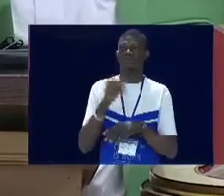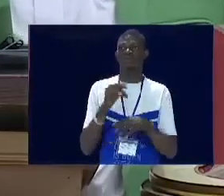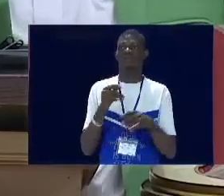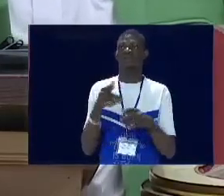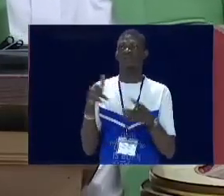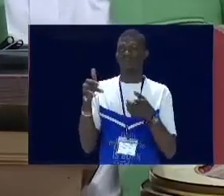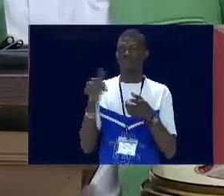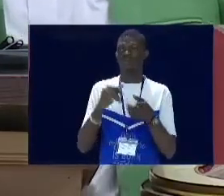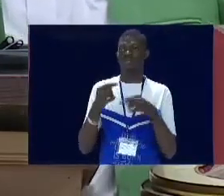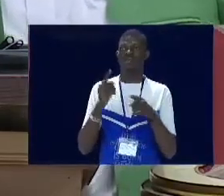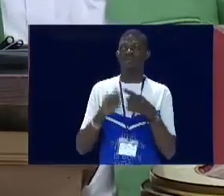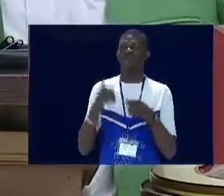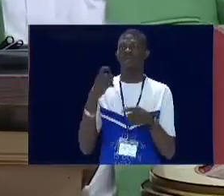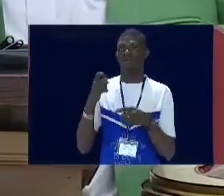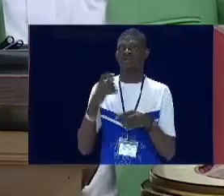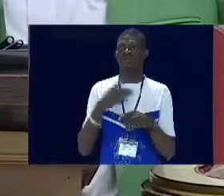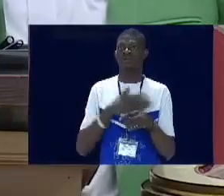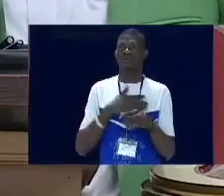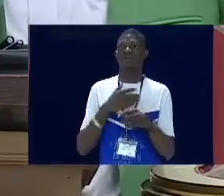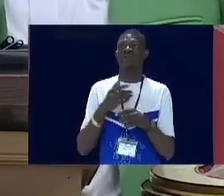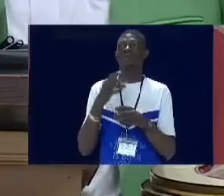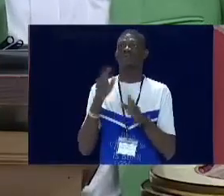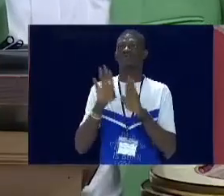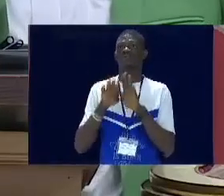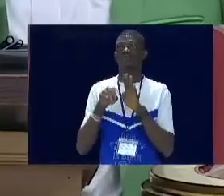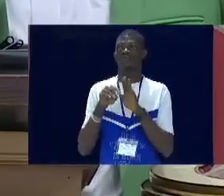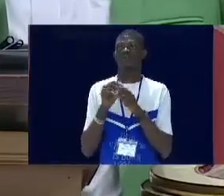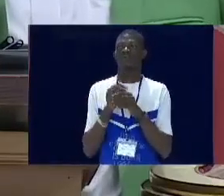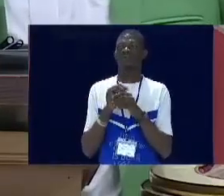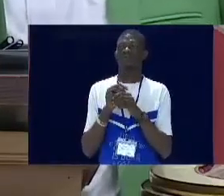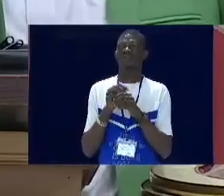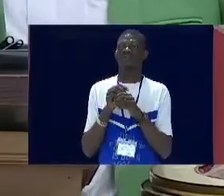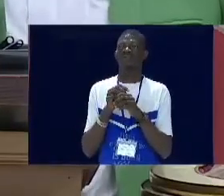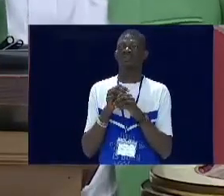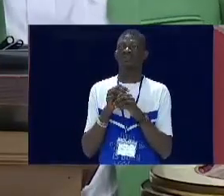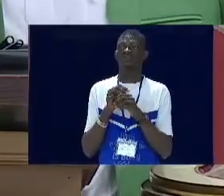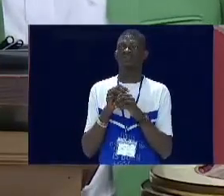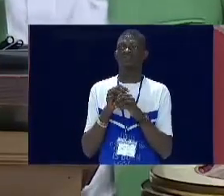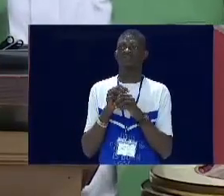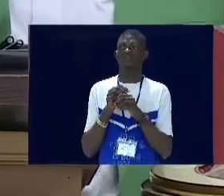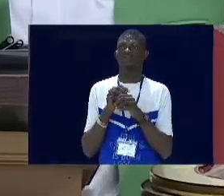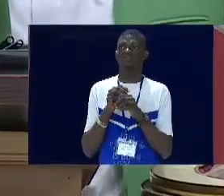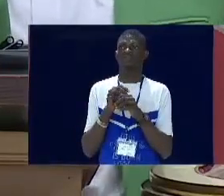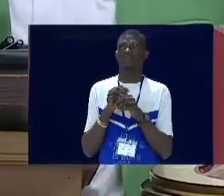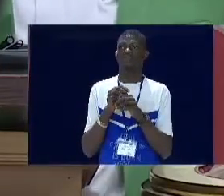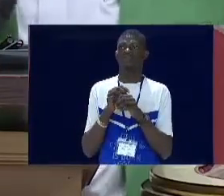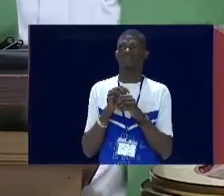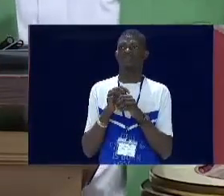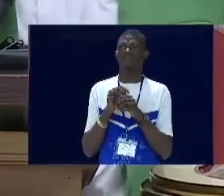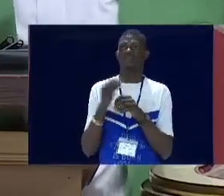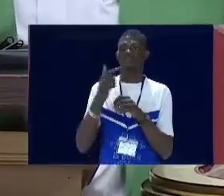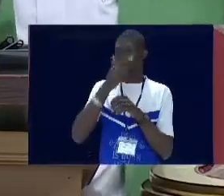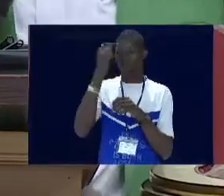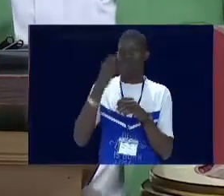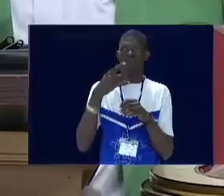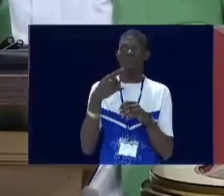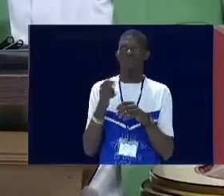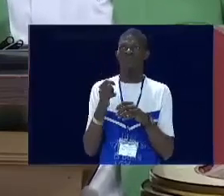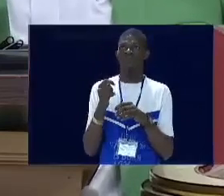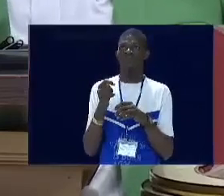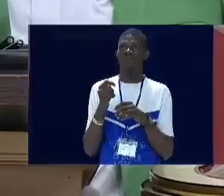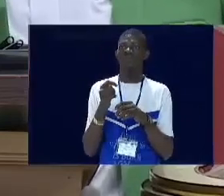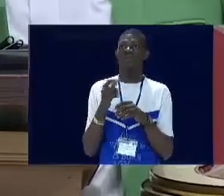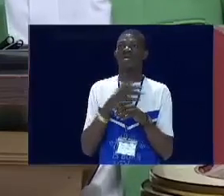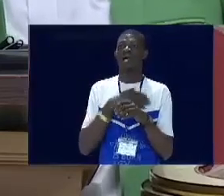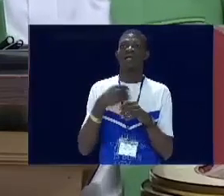at my door. Won wa pe mi, won wa kanlekun bi ti mo wa. Because the power of God was still shaking this man and he was